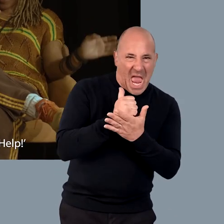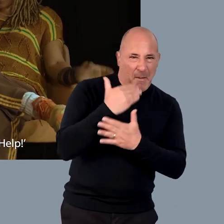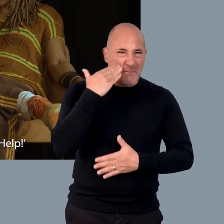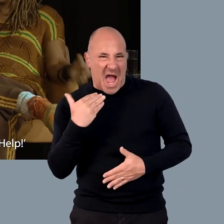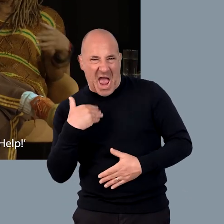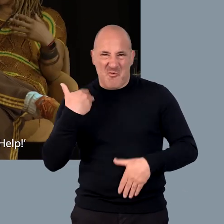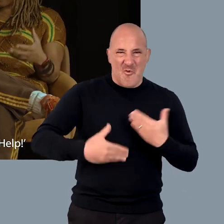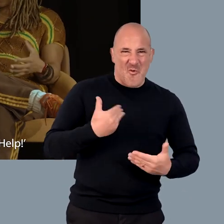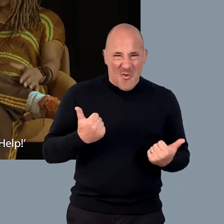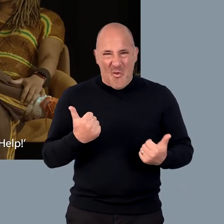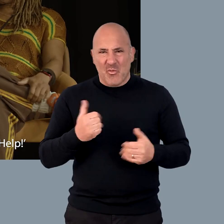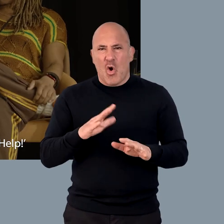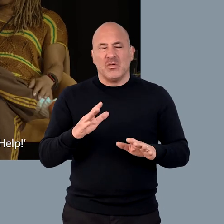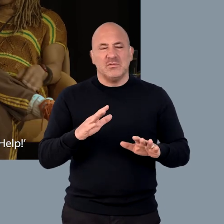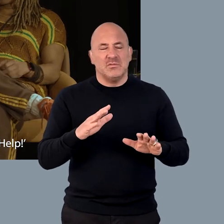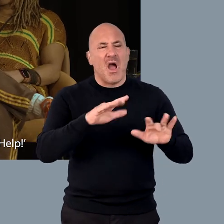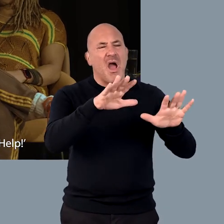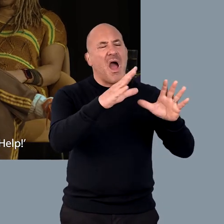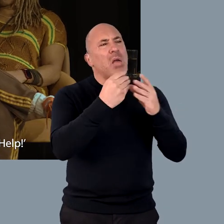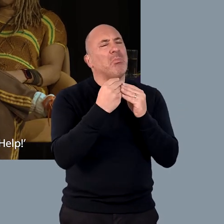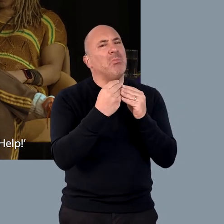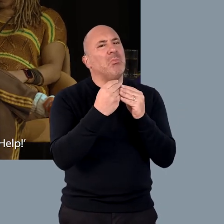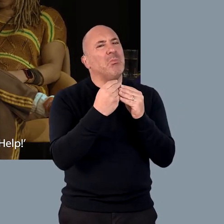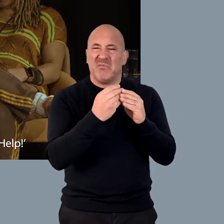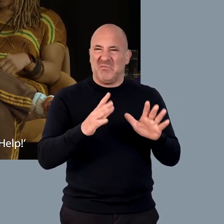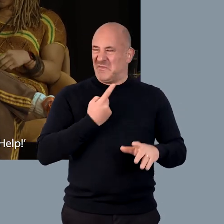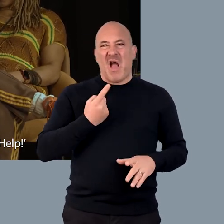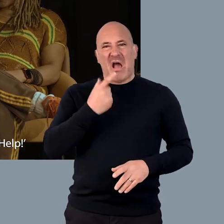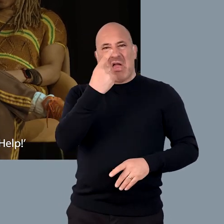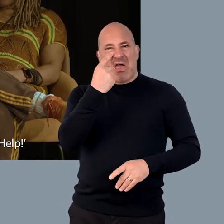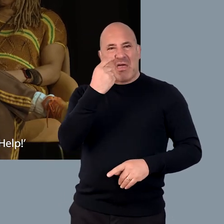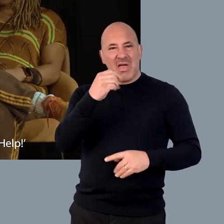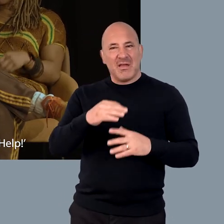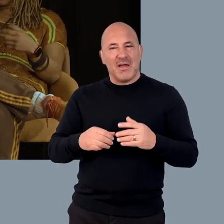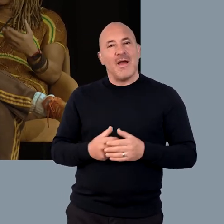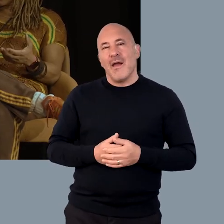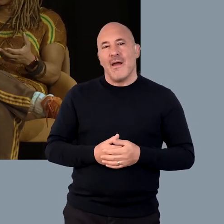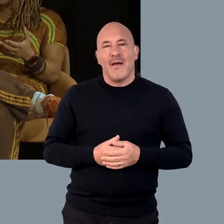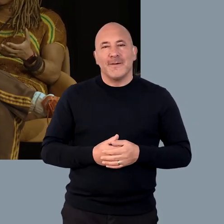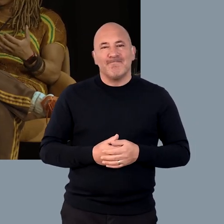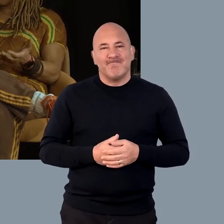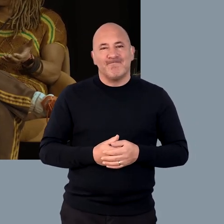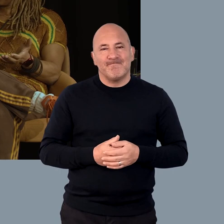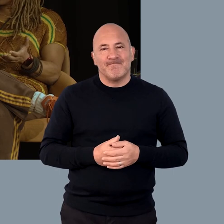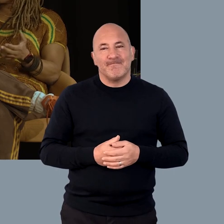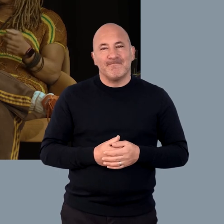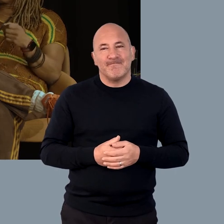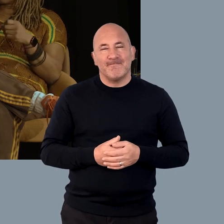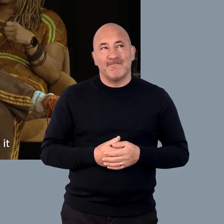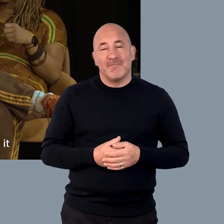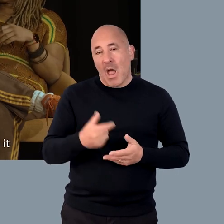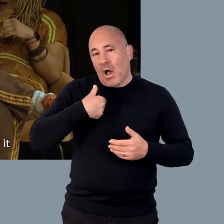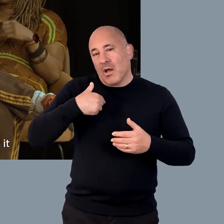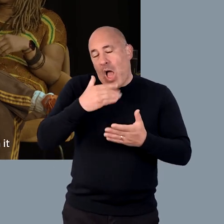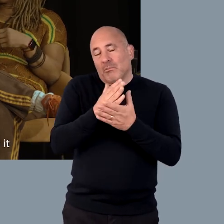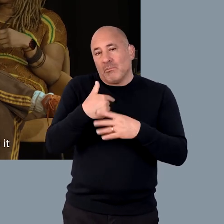doing it, you know as opposed to you know what Help you know, it's so